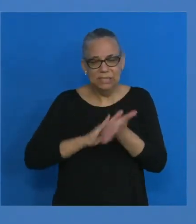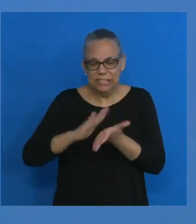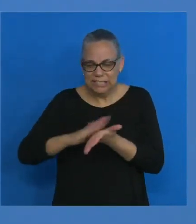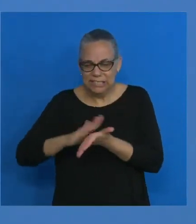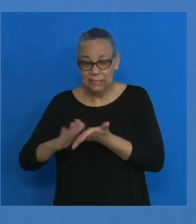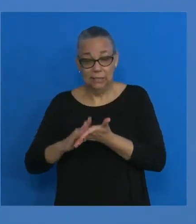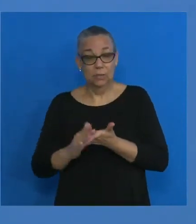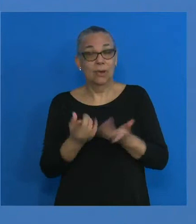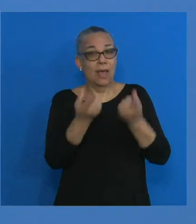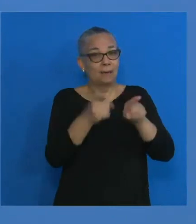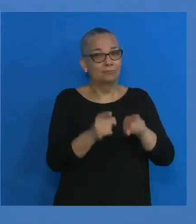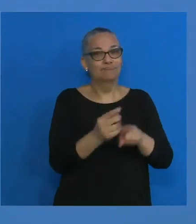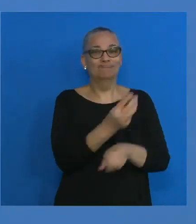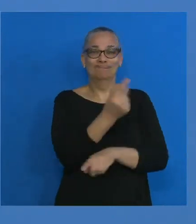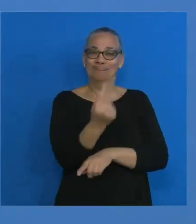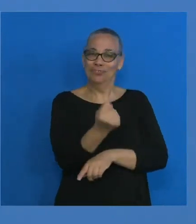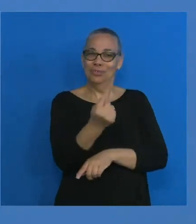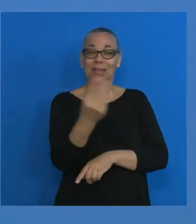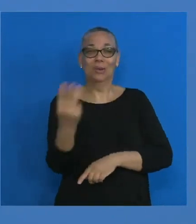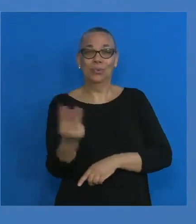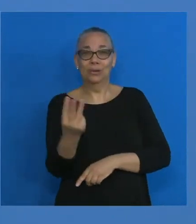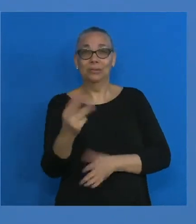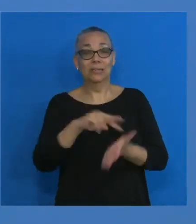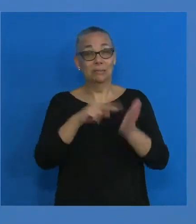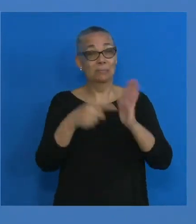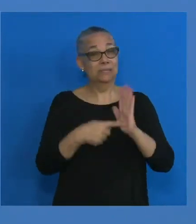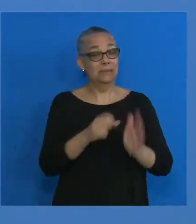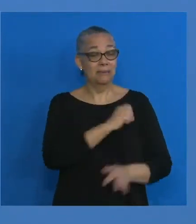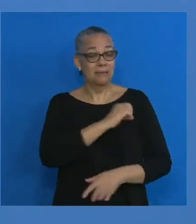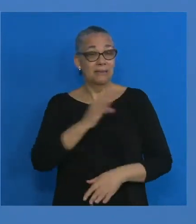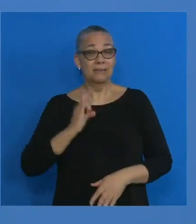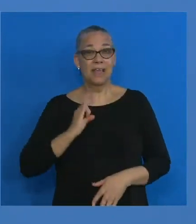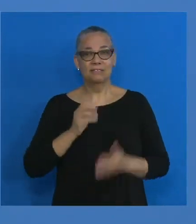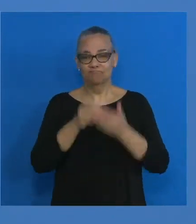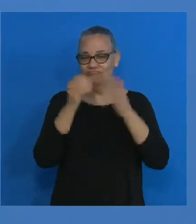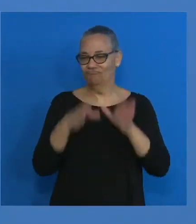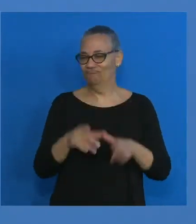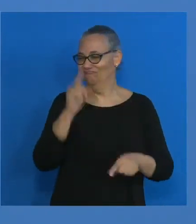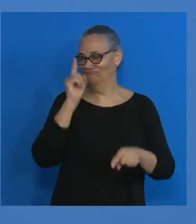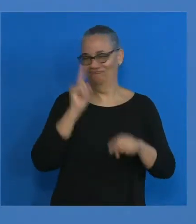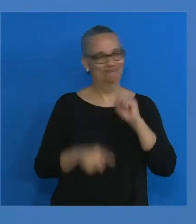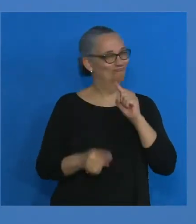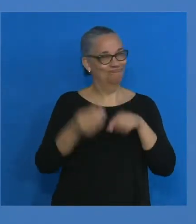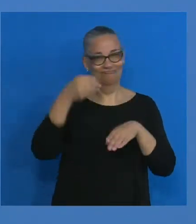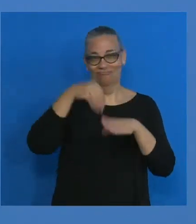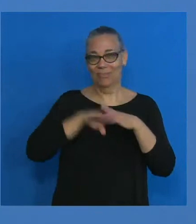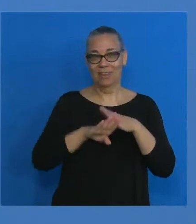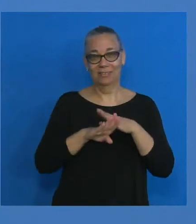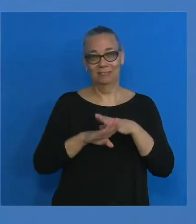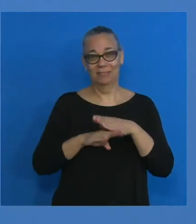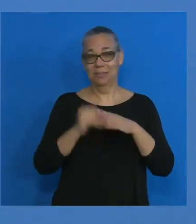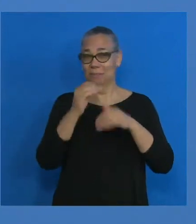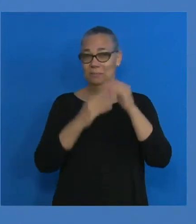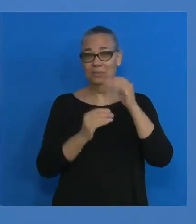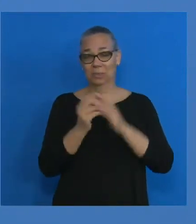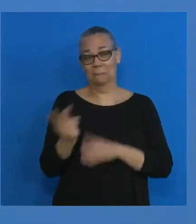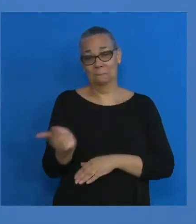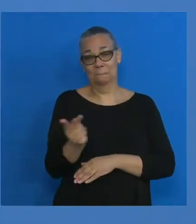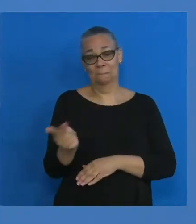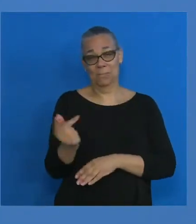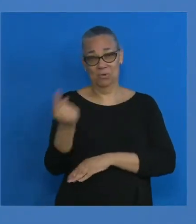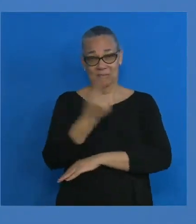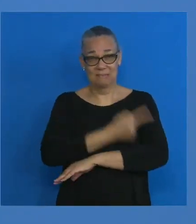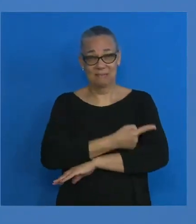and Wednesday. This will mean staff and students will not be able to enter the building on these 2 days. The principal